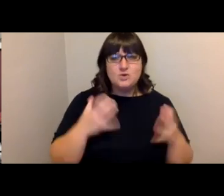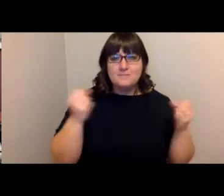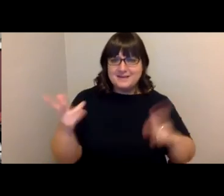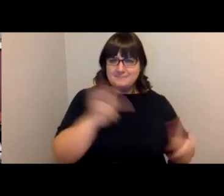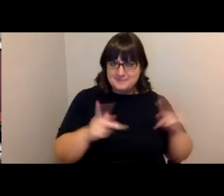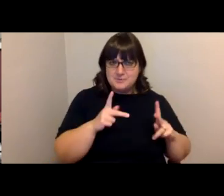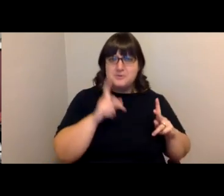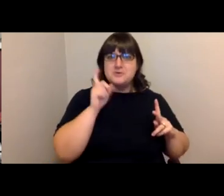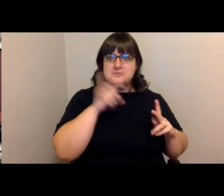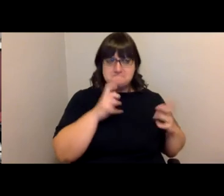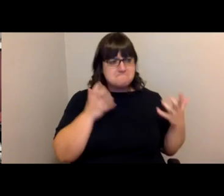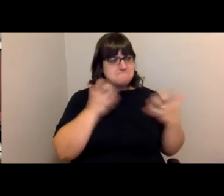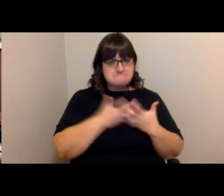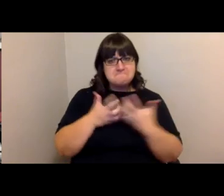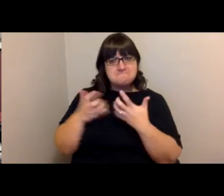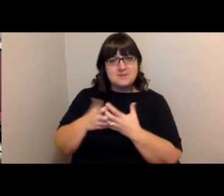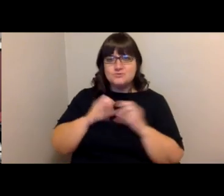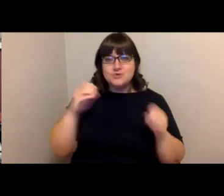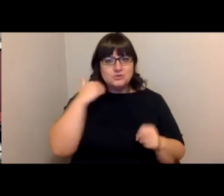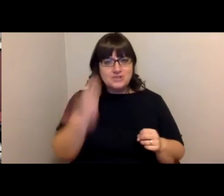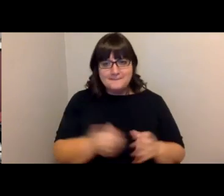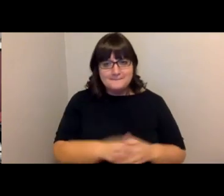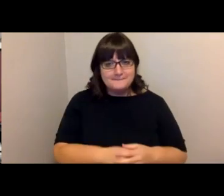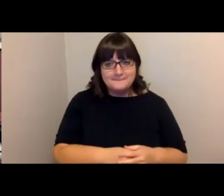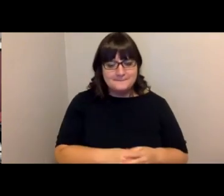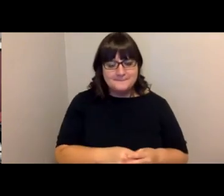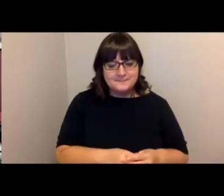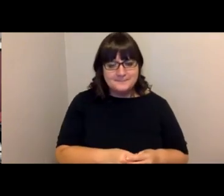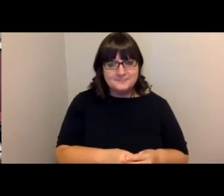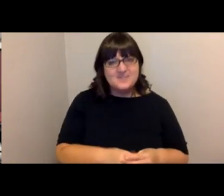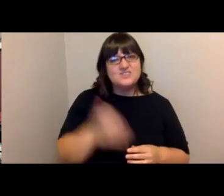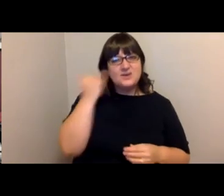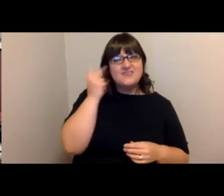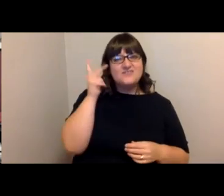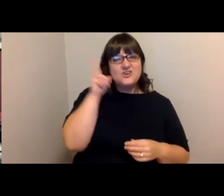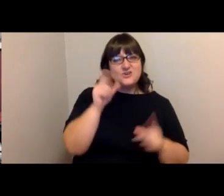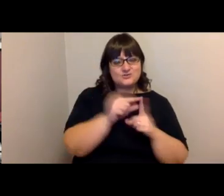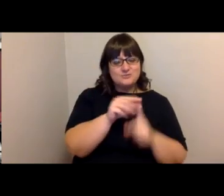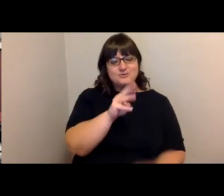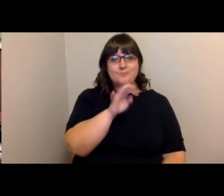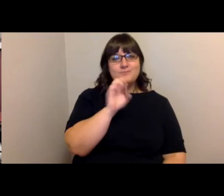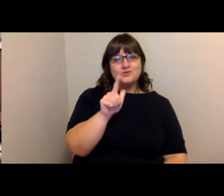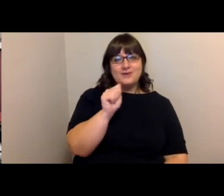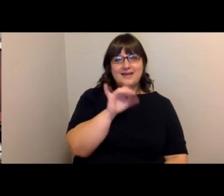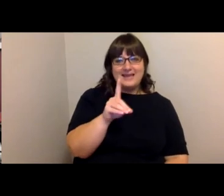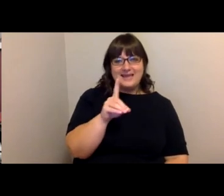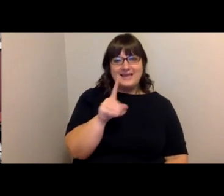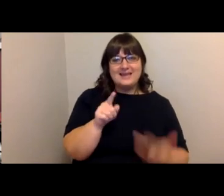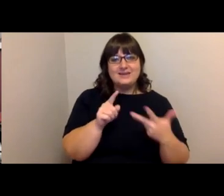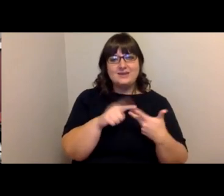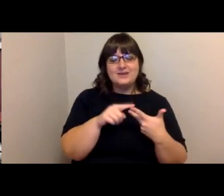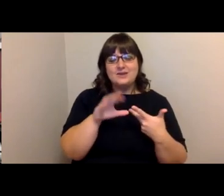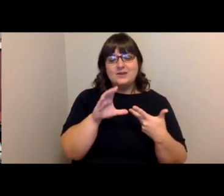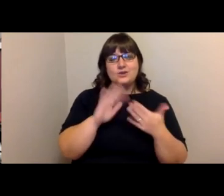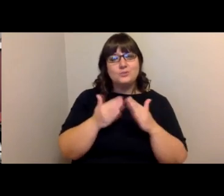If over the first year of our pandemic, you came across the terms mutual aid, community fridge, care